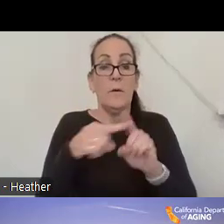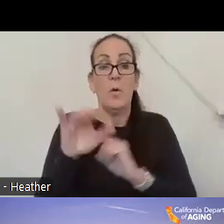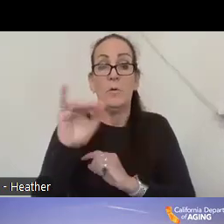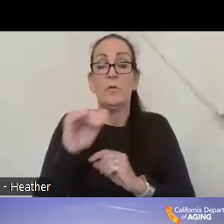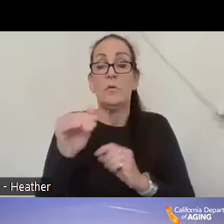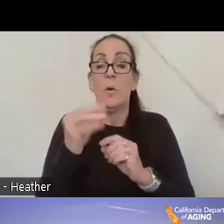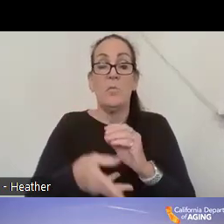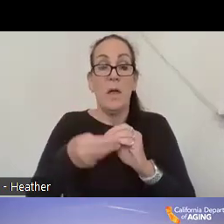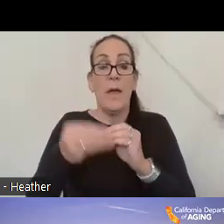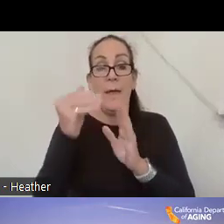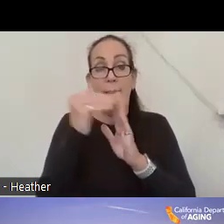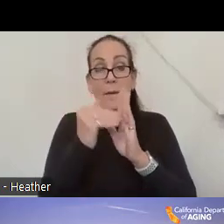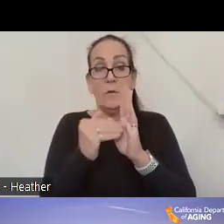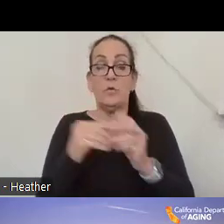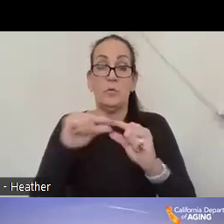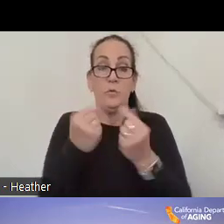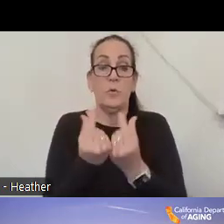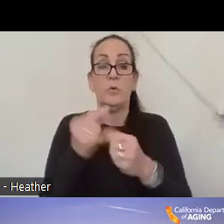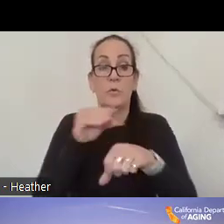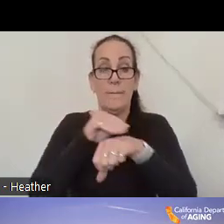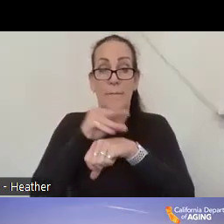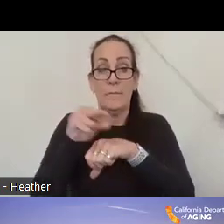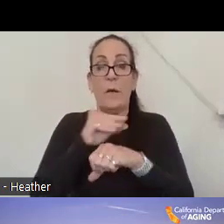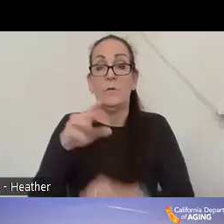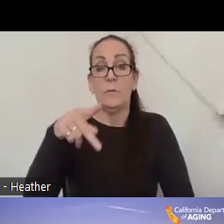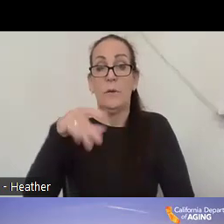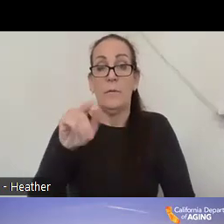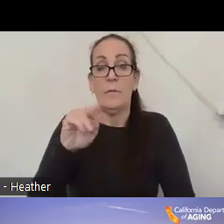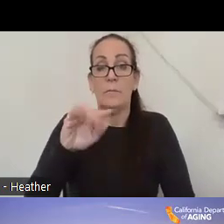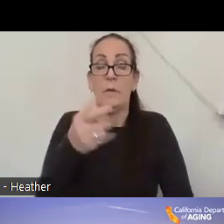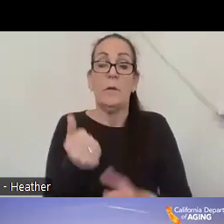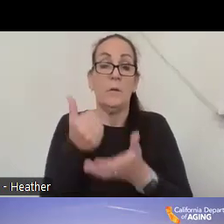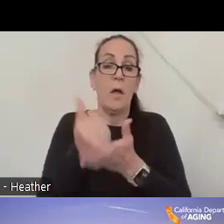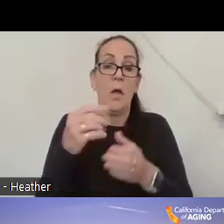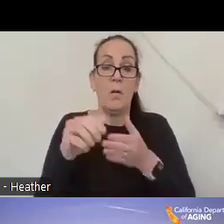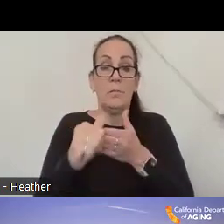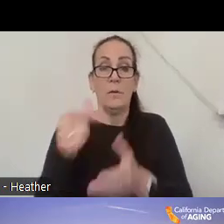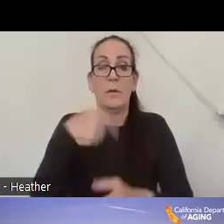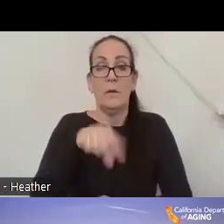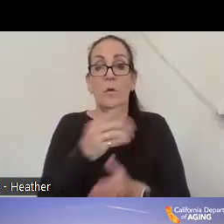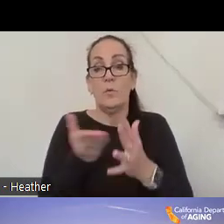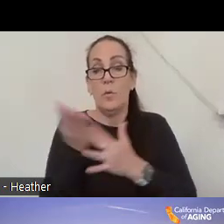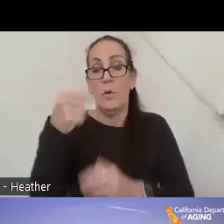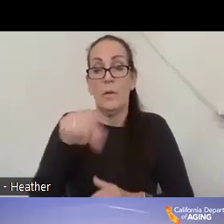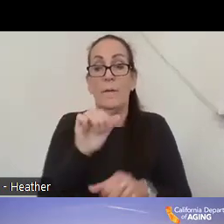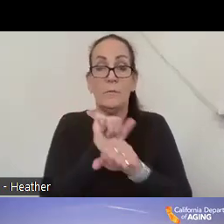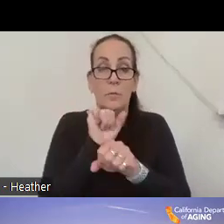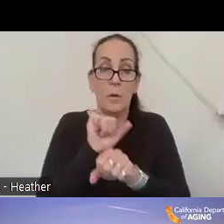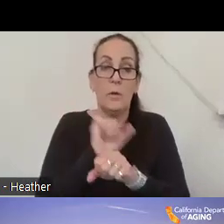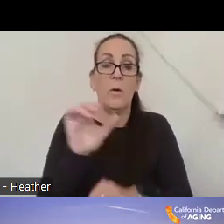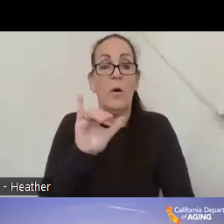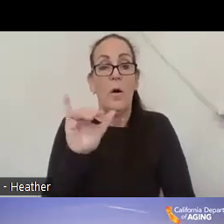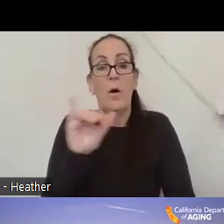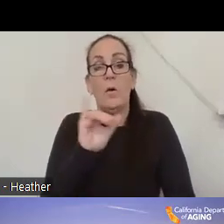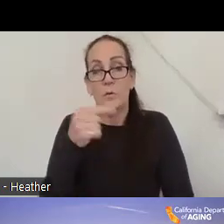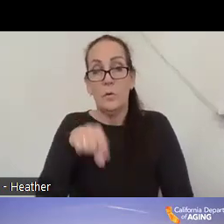we can ping and utilize local experts in curriculum, as well as serving aging individuals,